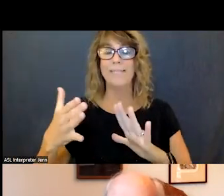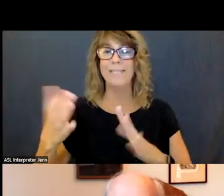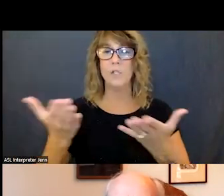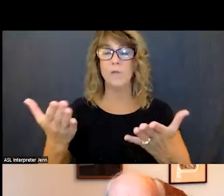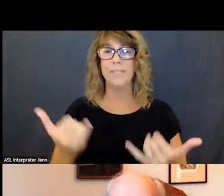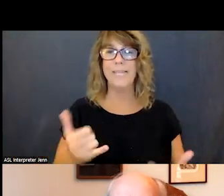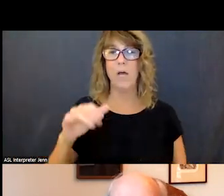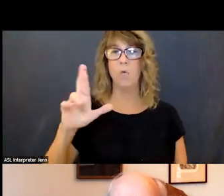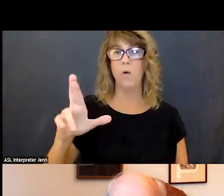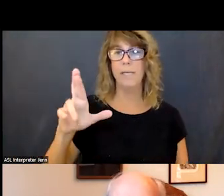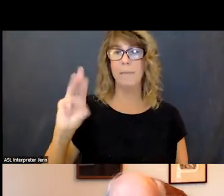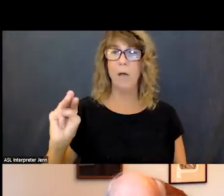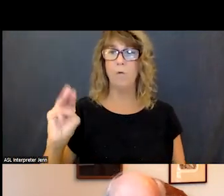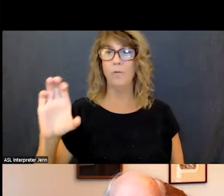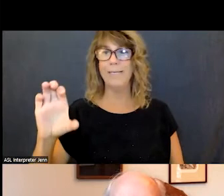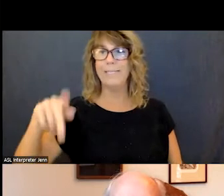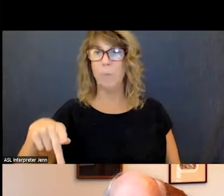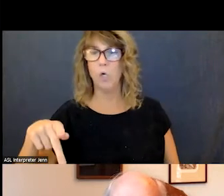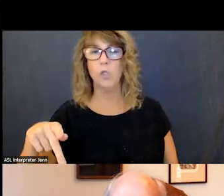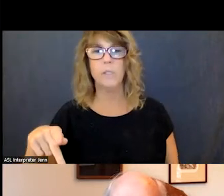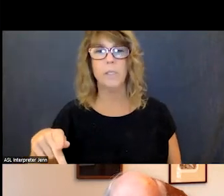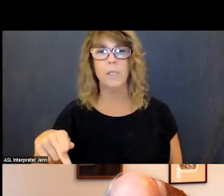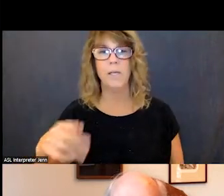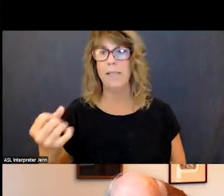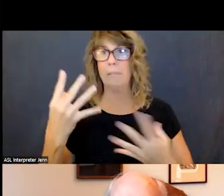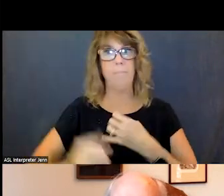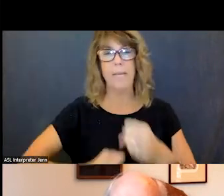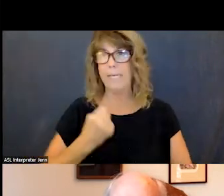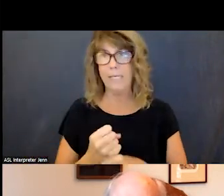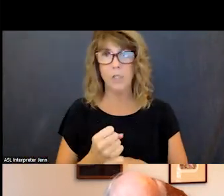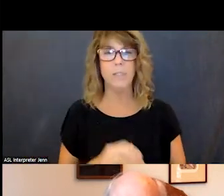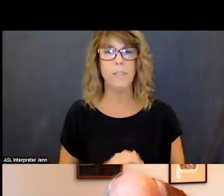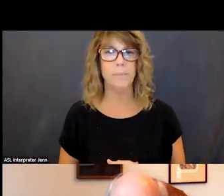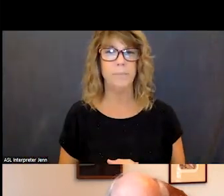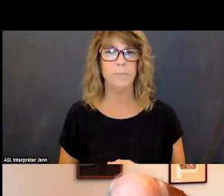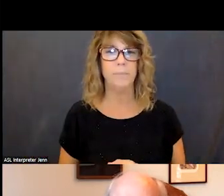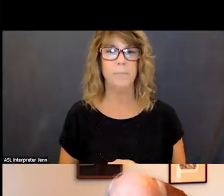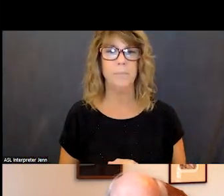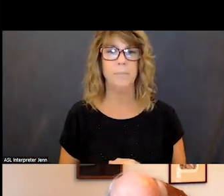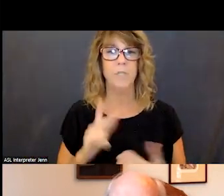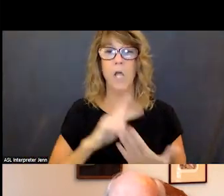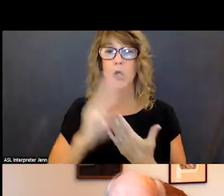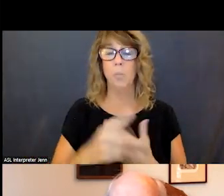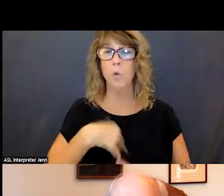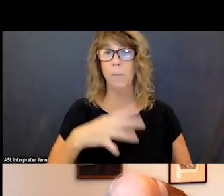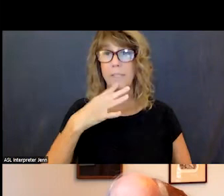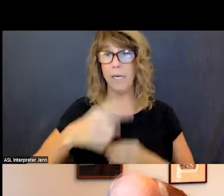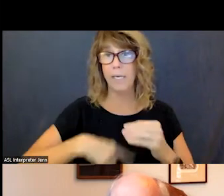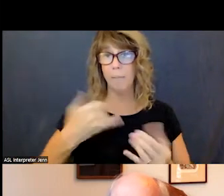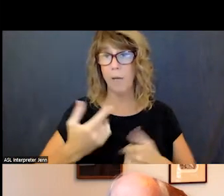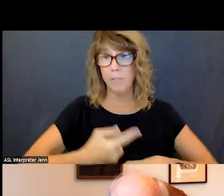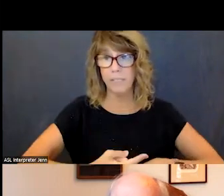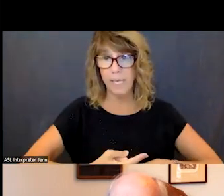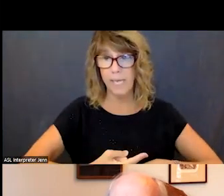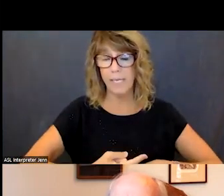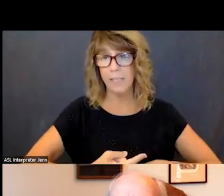Crisis Partners, Low these many years. The program we're going to be talking about today